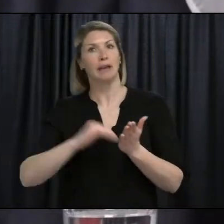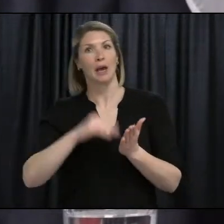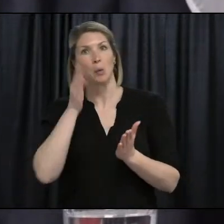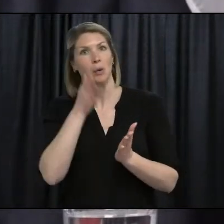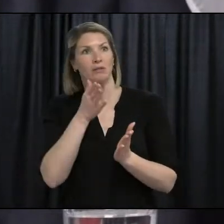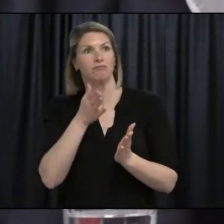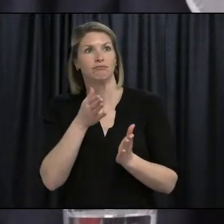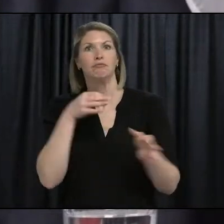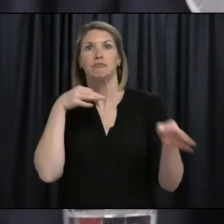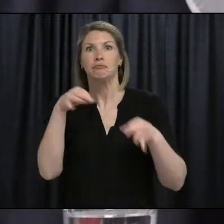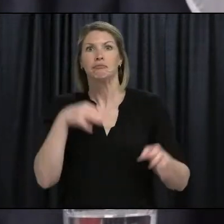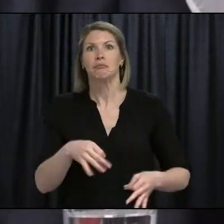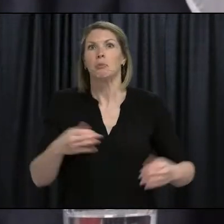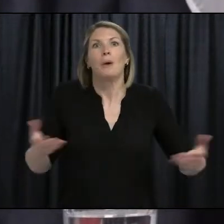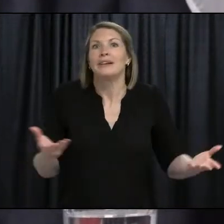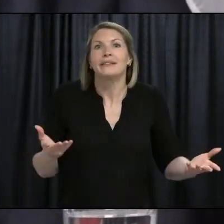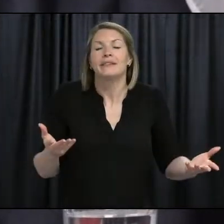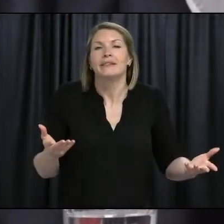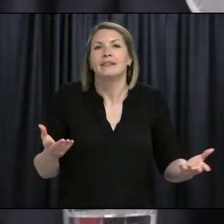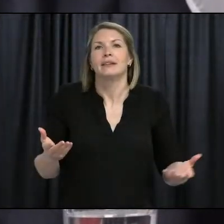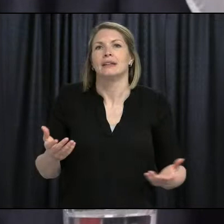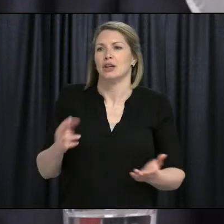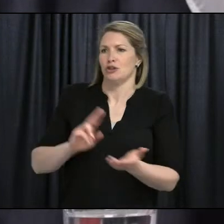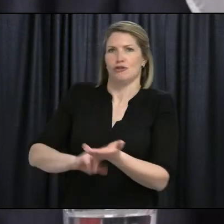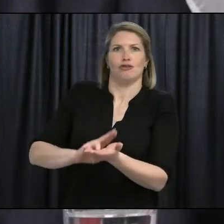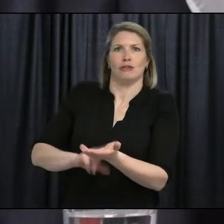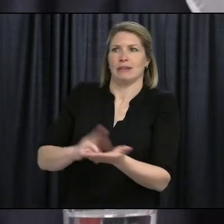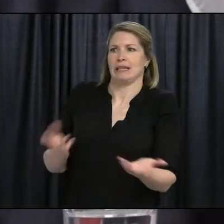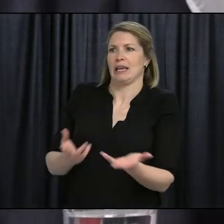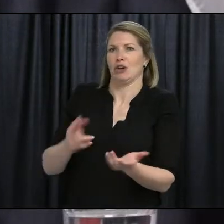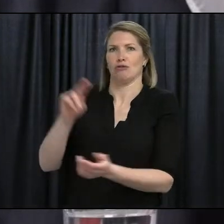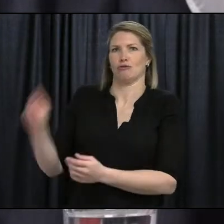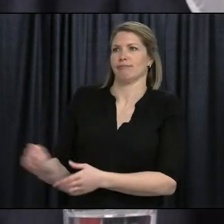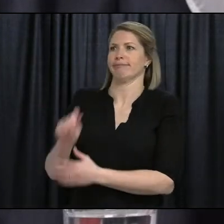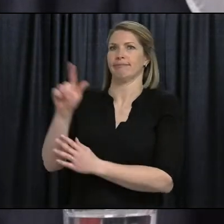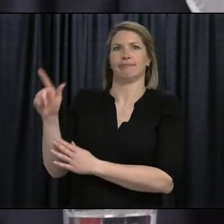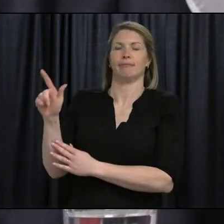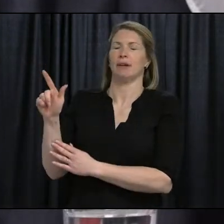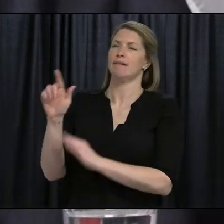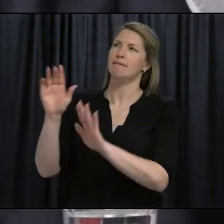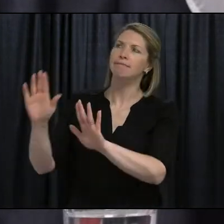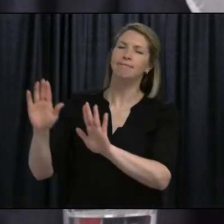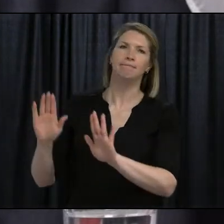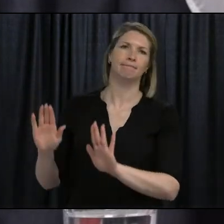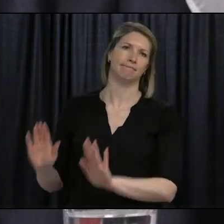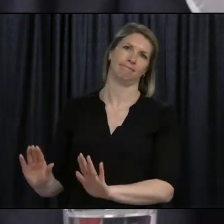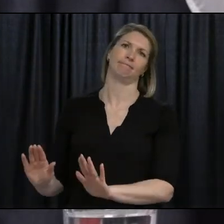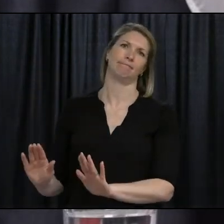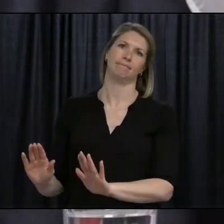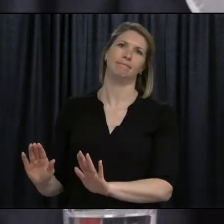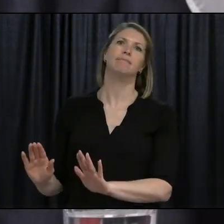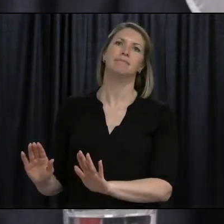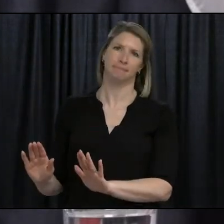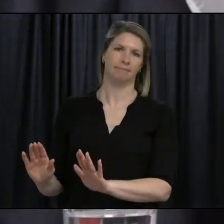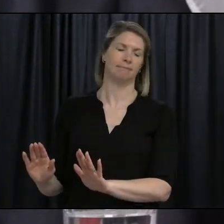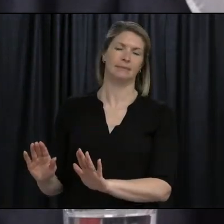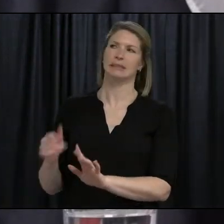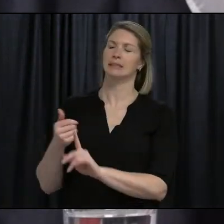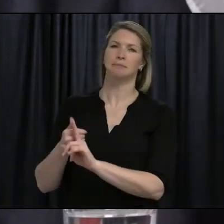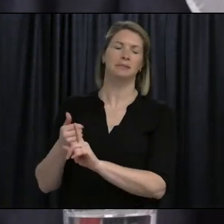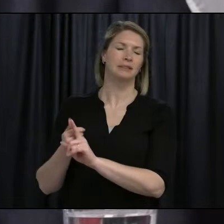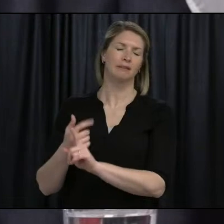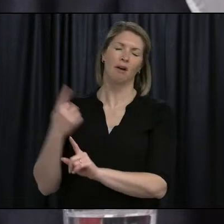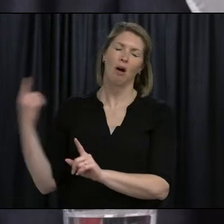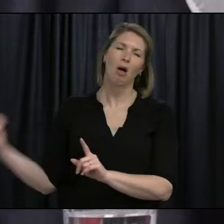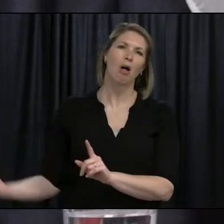We have an amazing group of nurses in this province who have and continue to go above and